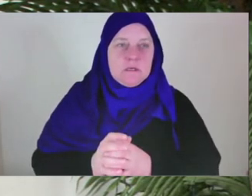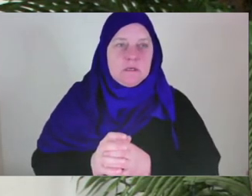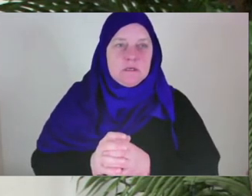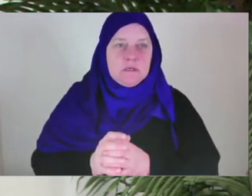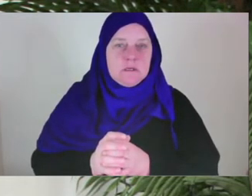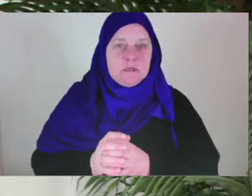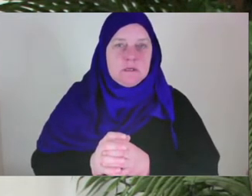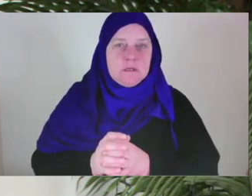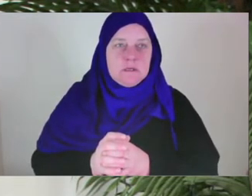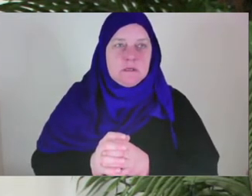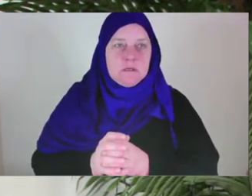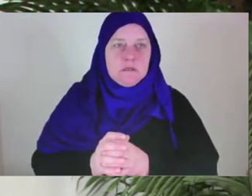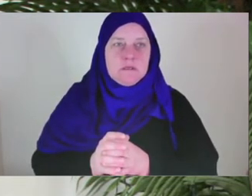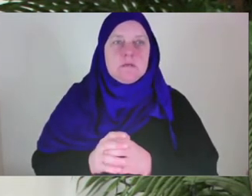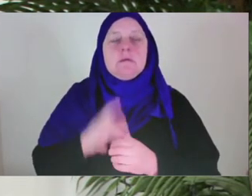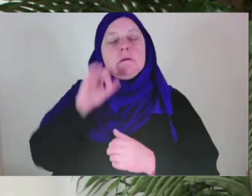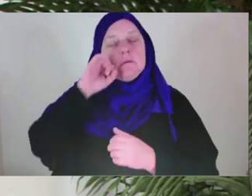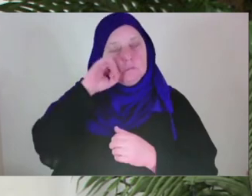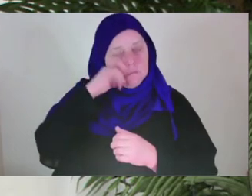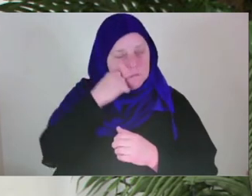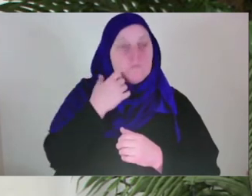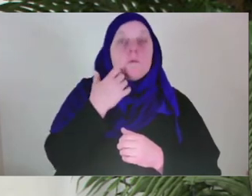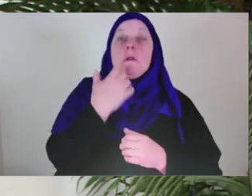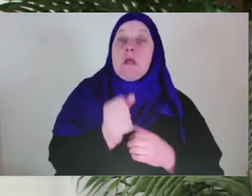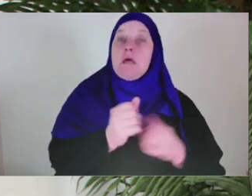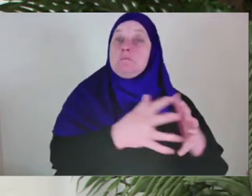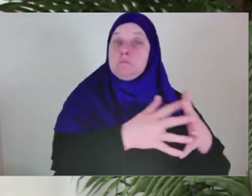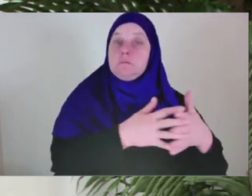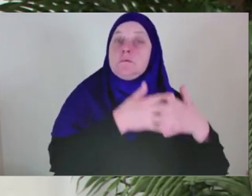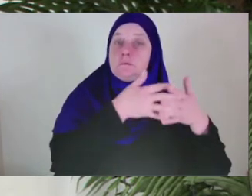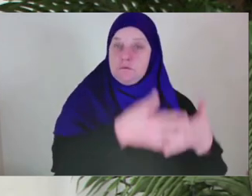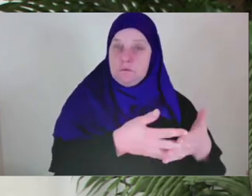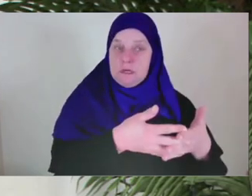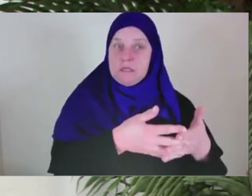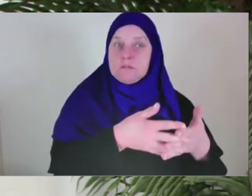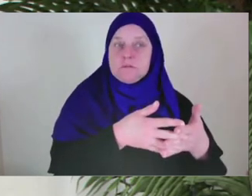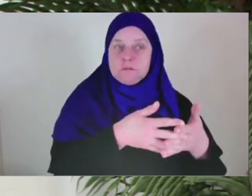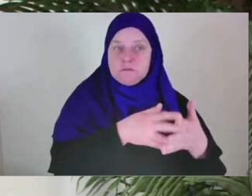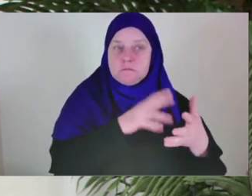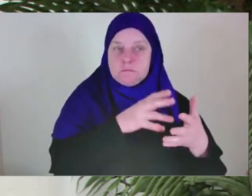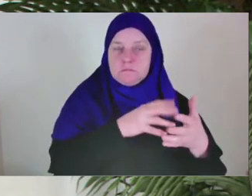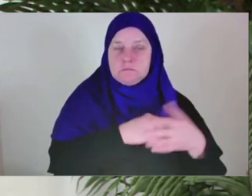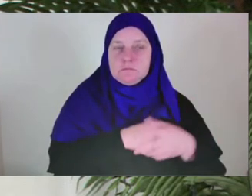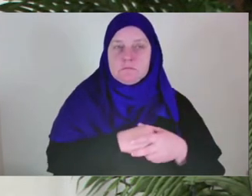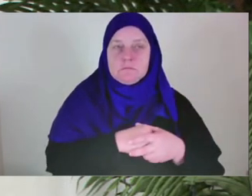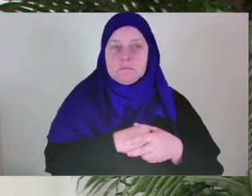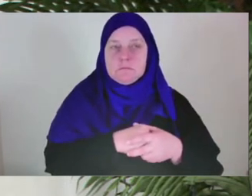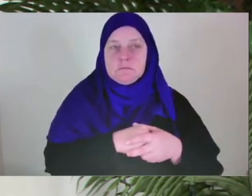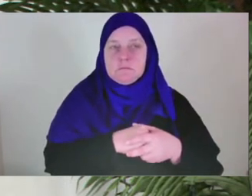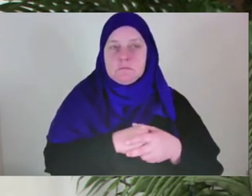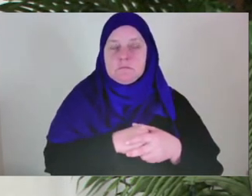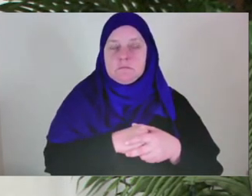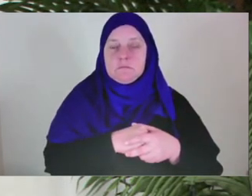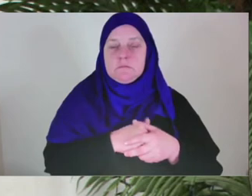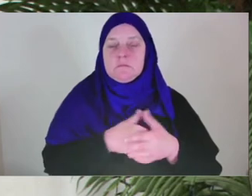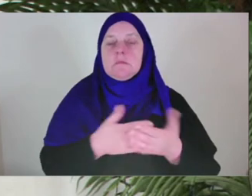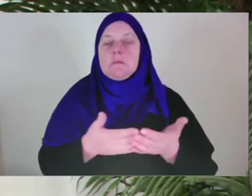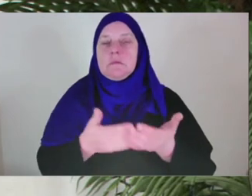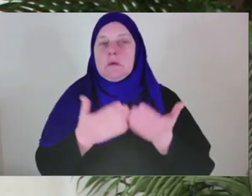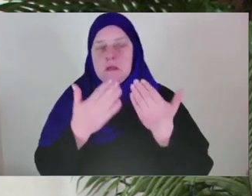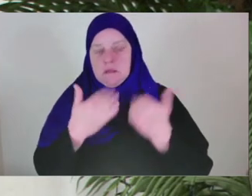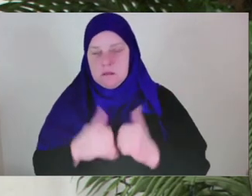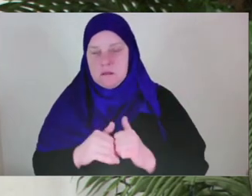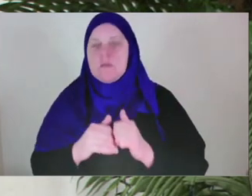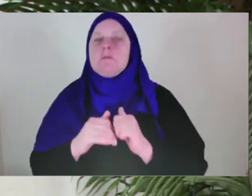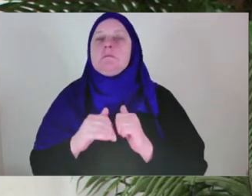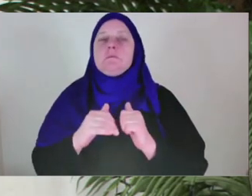recitation of the Holy Quran as we do with the, at the beginning of every program. We'll have Ziyarat Ali Yasin, and then we'll commence the main part of